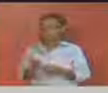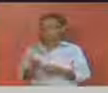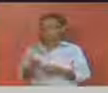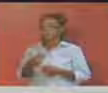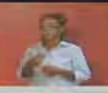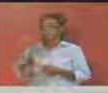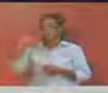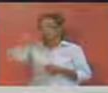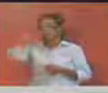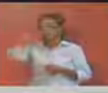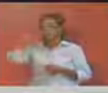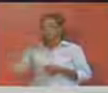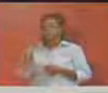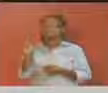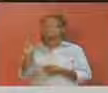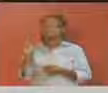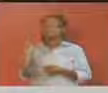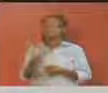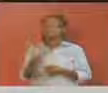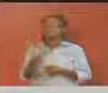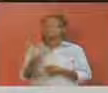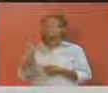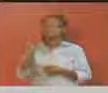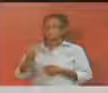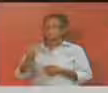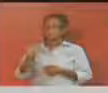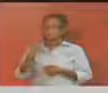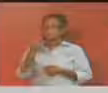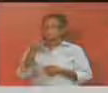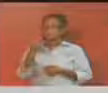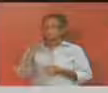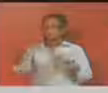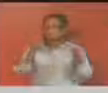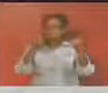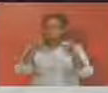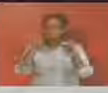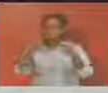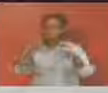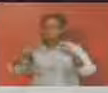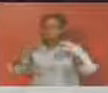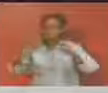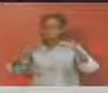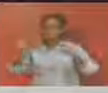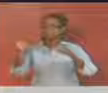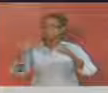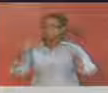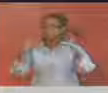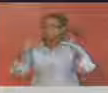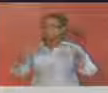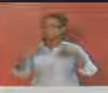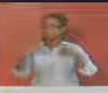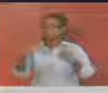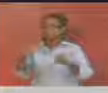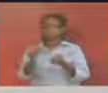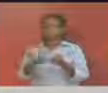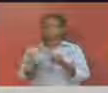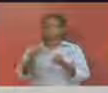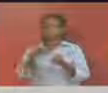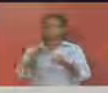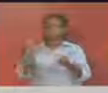the government in talks are the Ministry of Health and the Ministry of Foreign and CARICOM